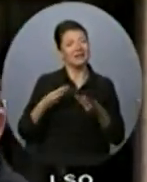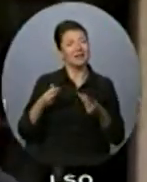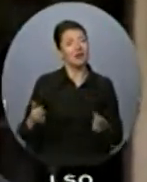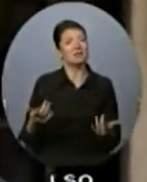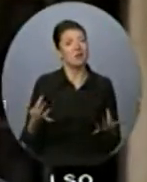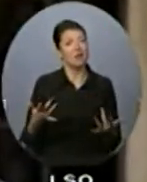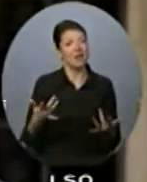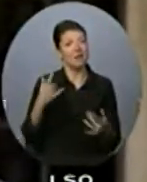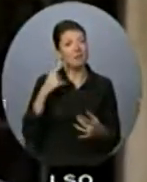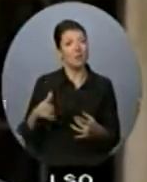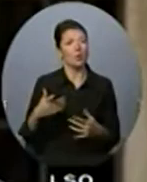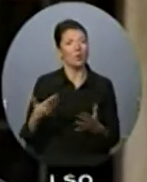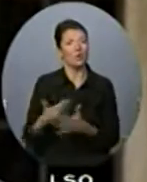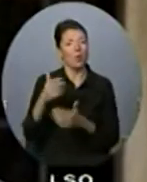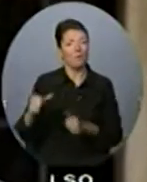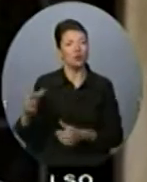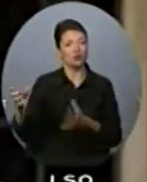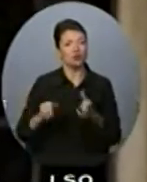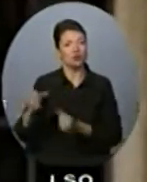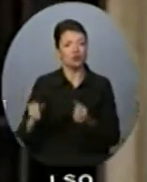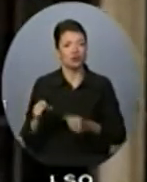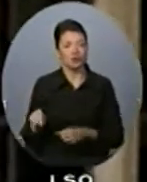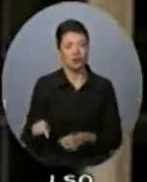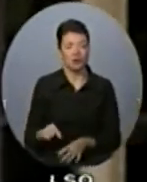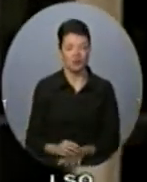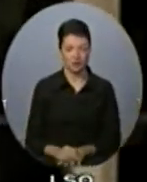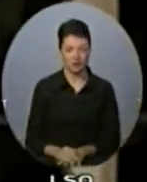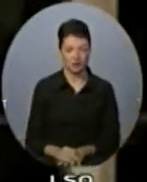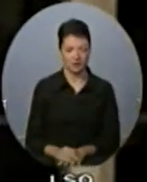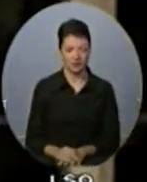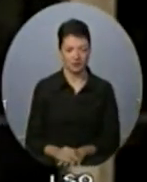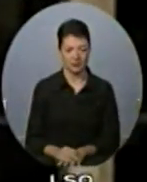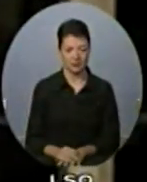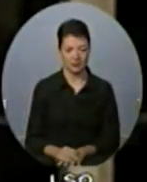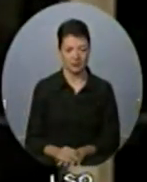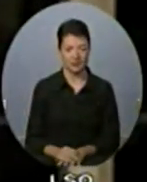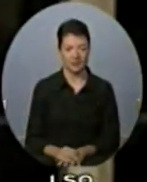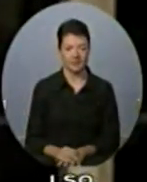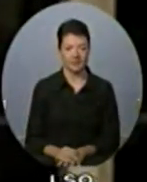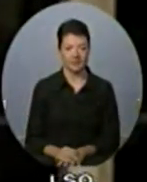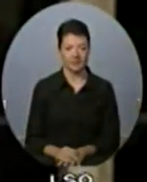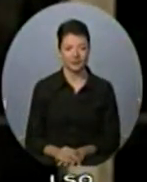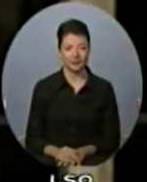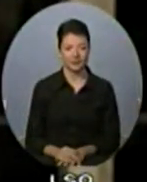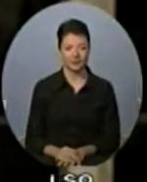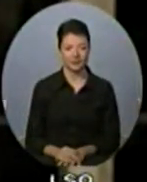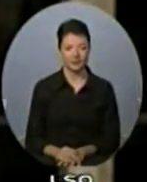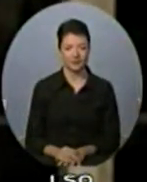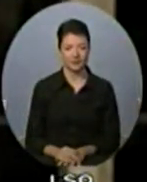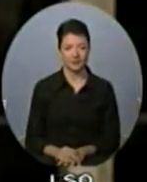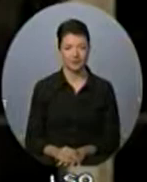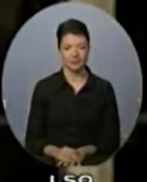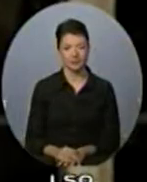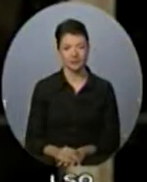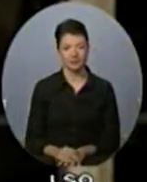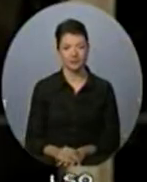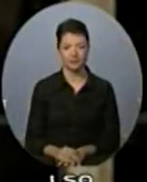Thank you, Mr. Speaker. Mr. Speaker, Canadians gave us a clear mandate to balance, to keep taxes low and balance our budget